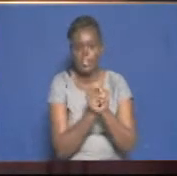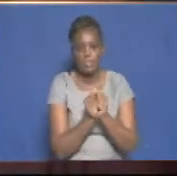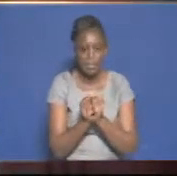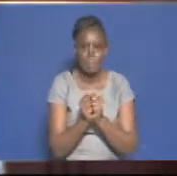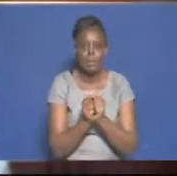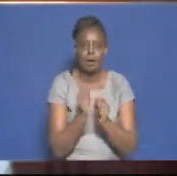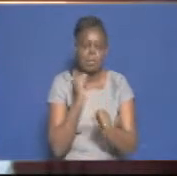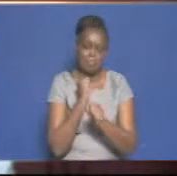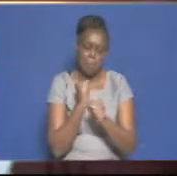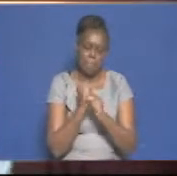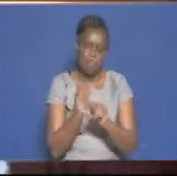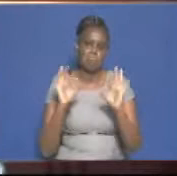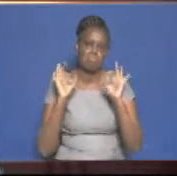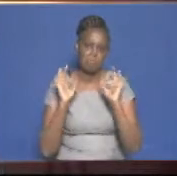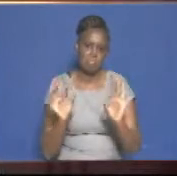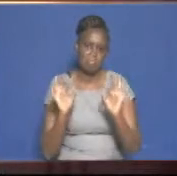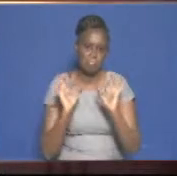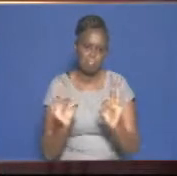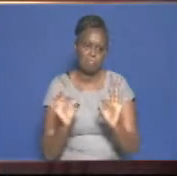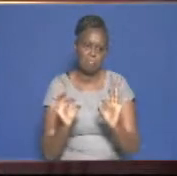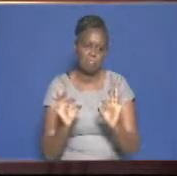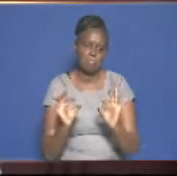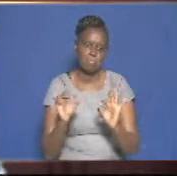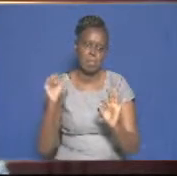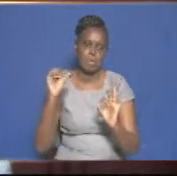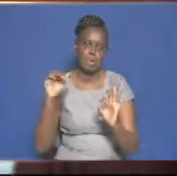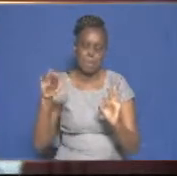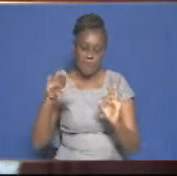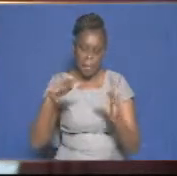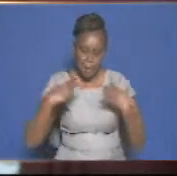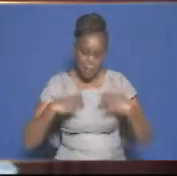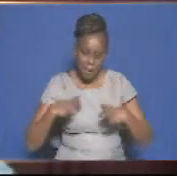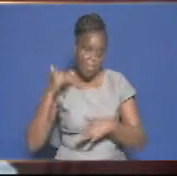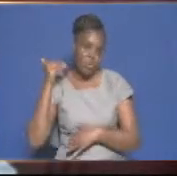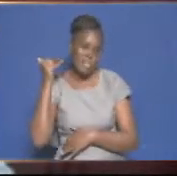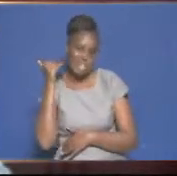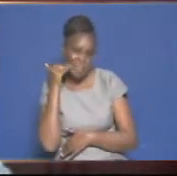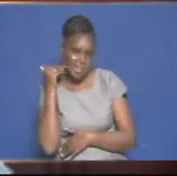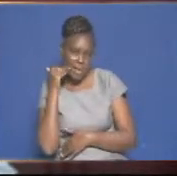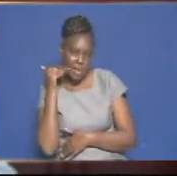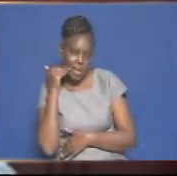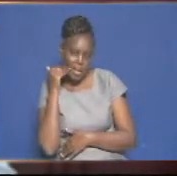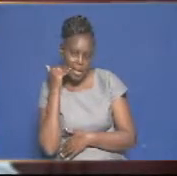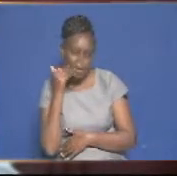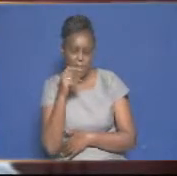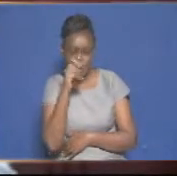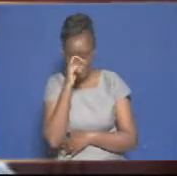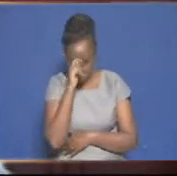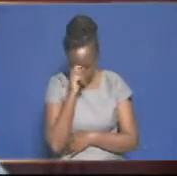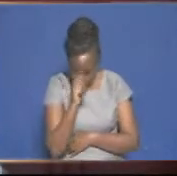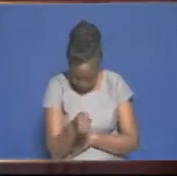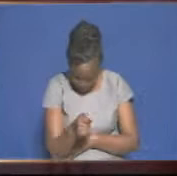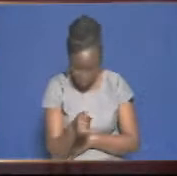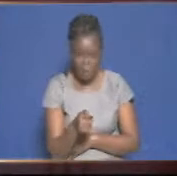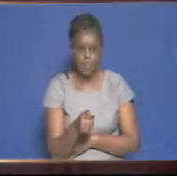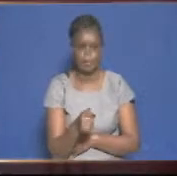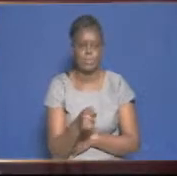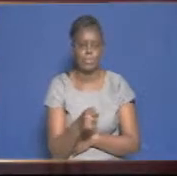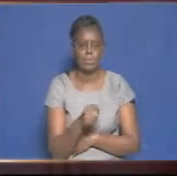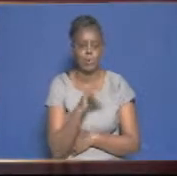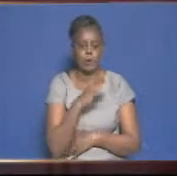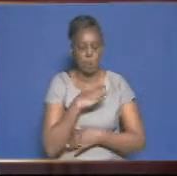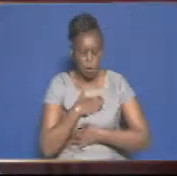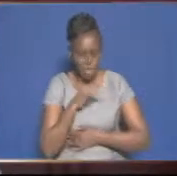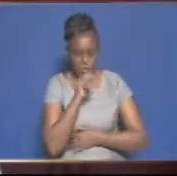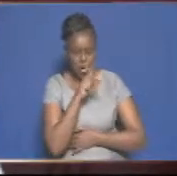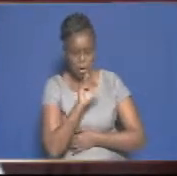as a politician. The Game people, the people of Siaya, have a lot of respect for Jacob Midio, for the